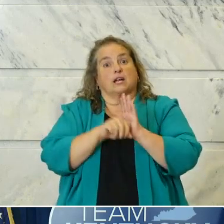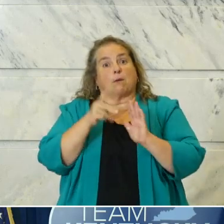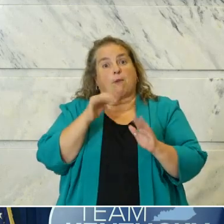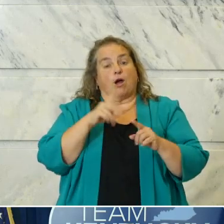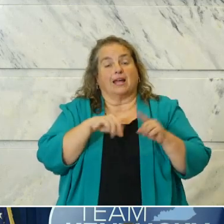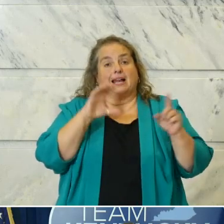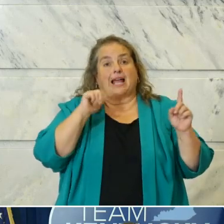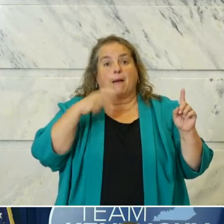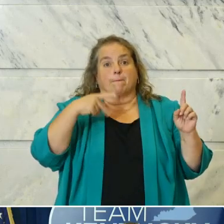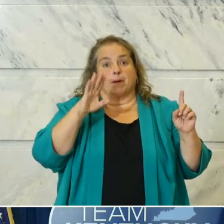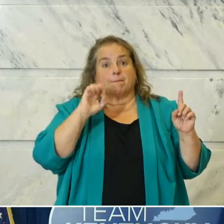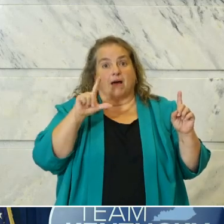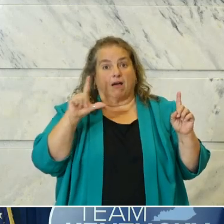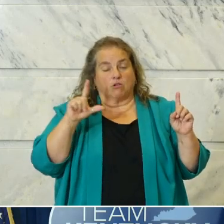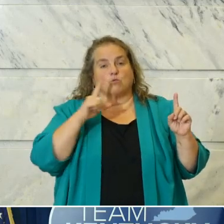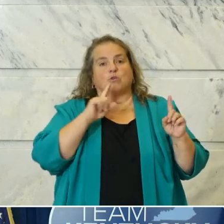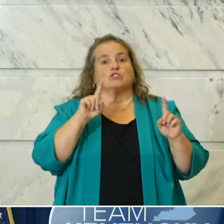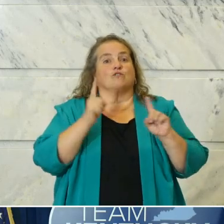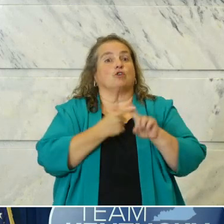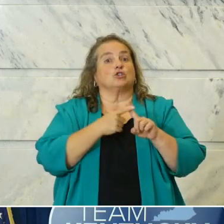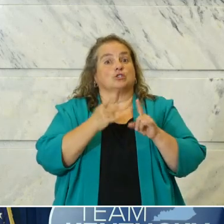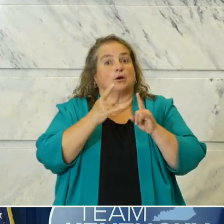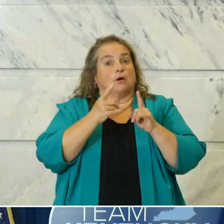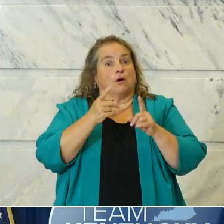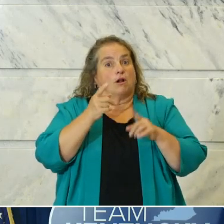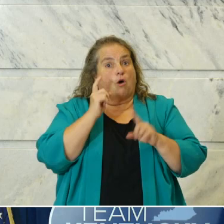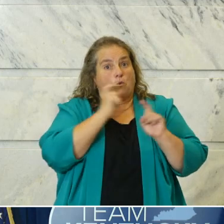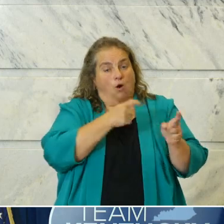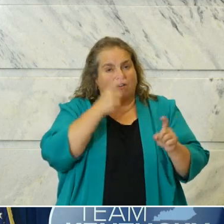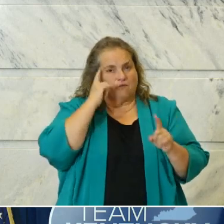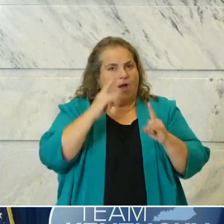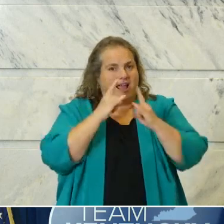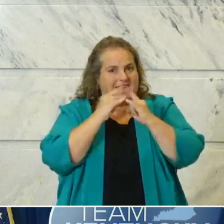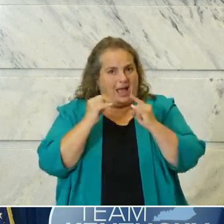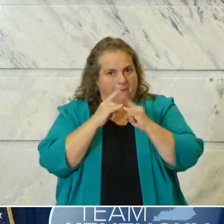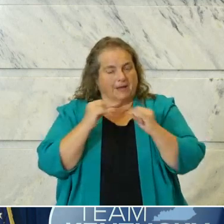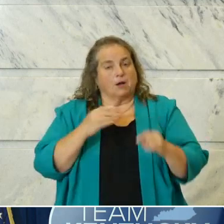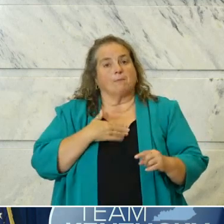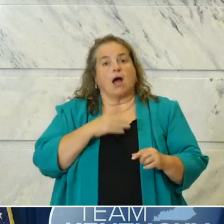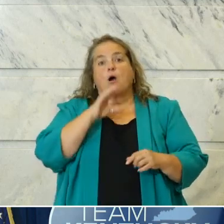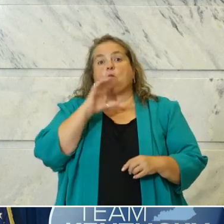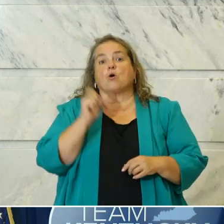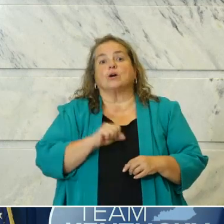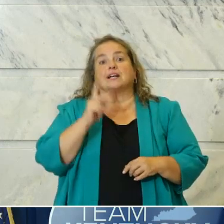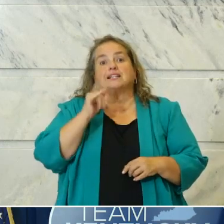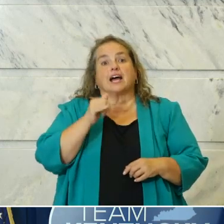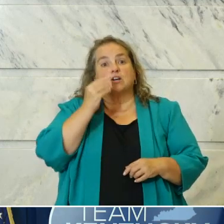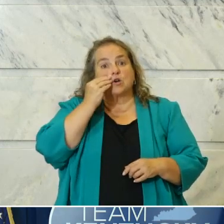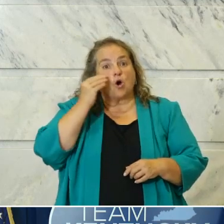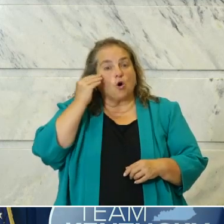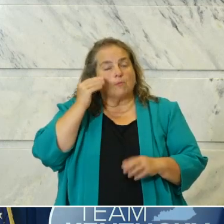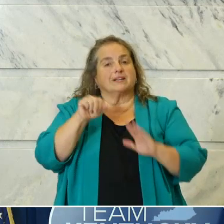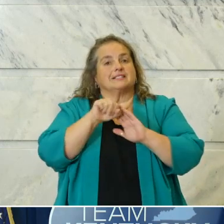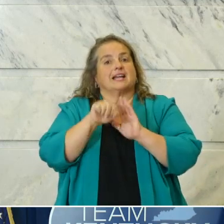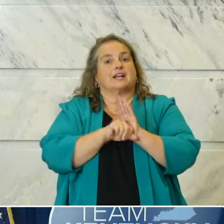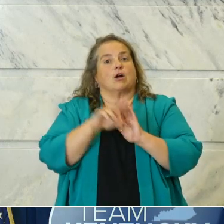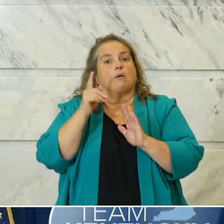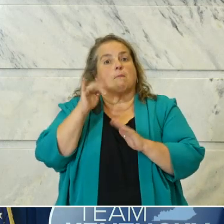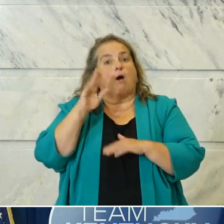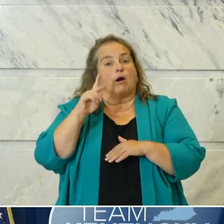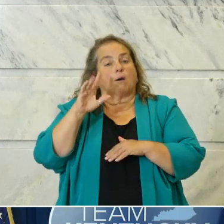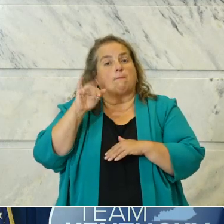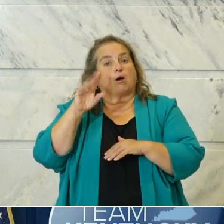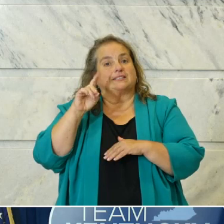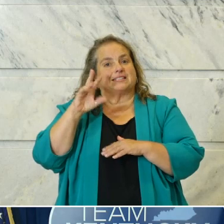first place winner for a camping spot. My old Kentucky home, which I know we just had a picture of, State Park in Bardstown, is a new